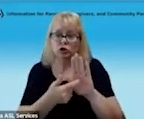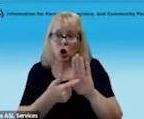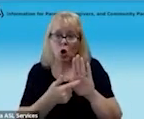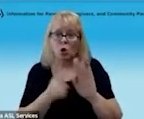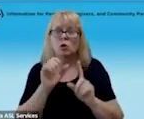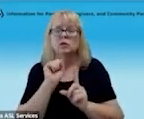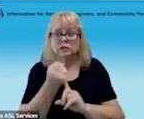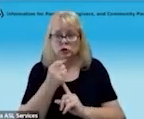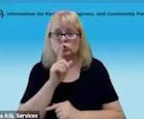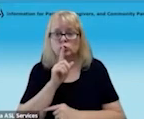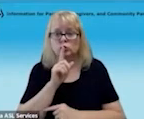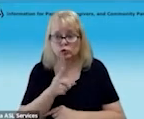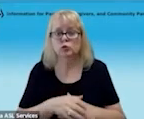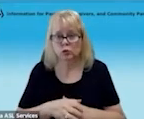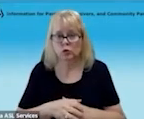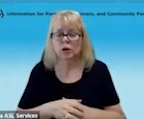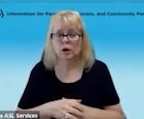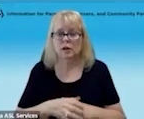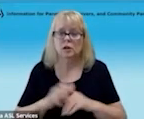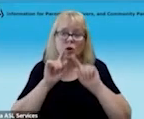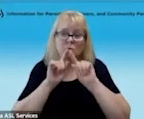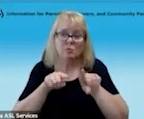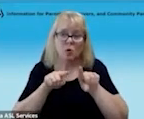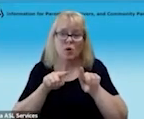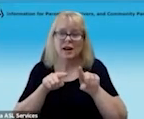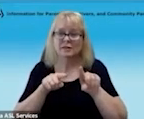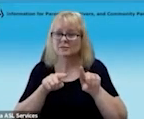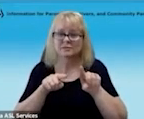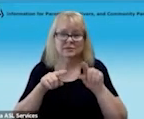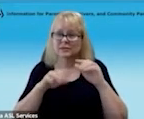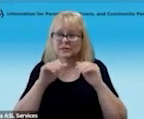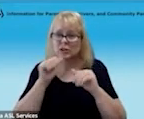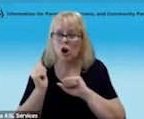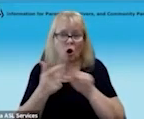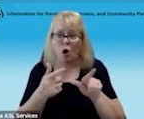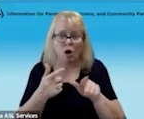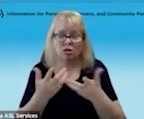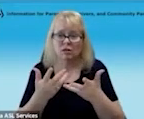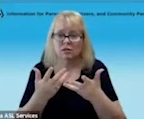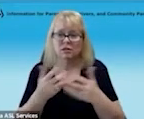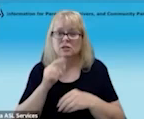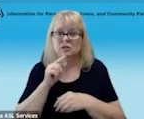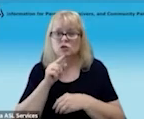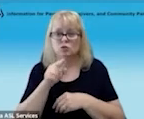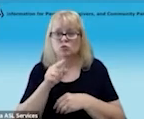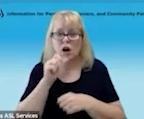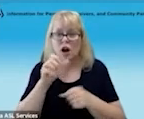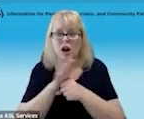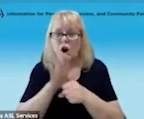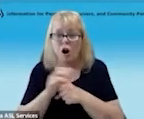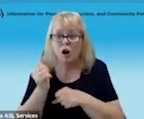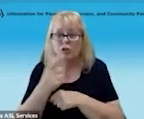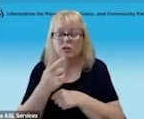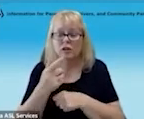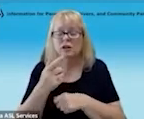higher. Next slide. What about our children? These graphs are for cases, and we